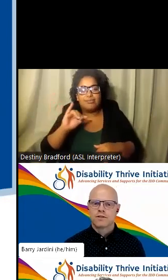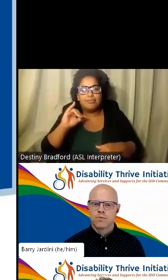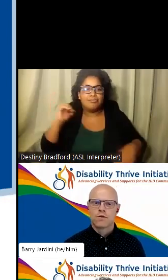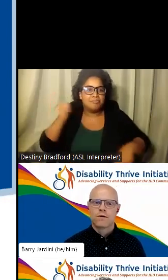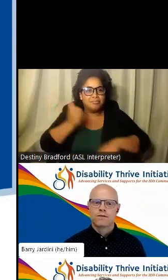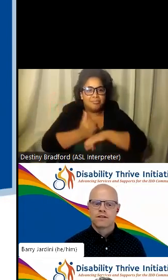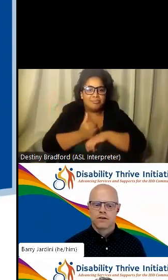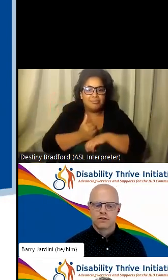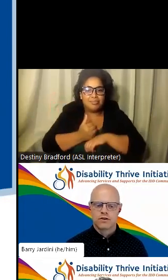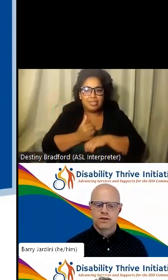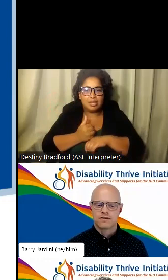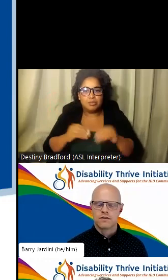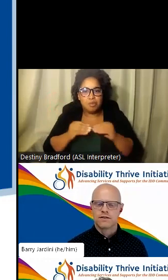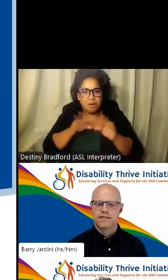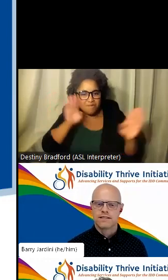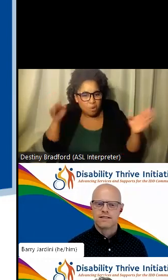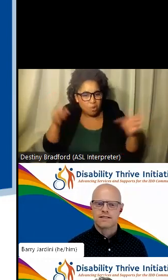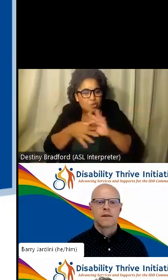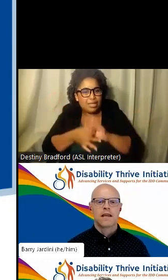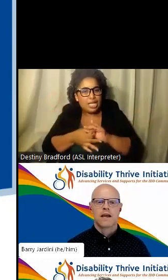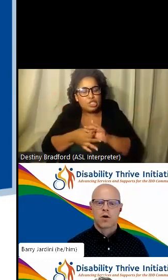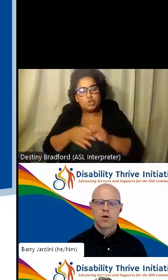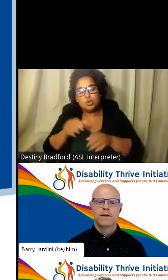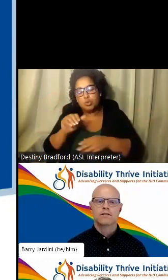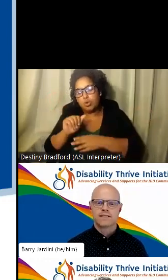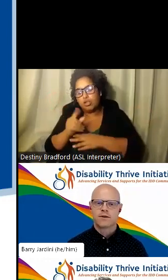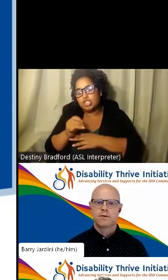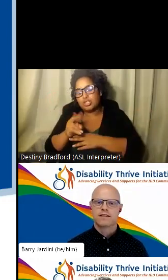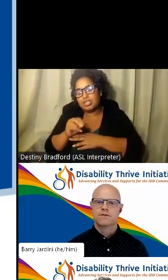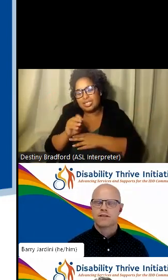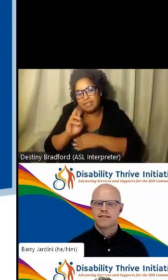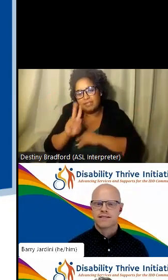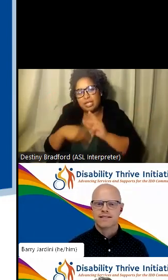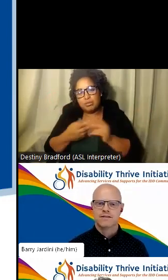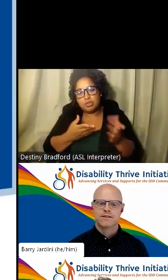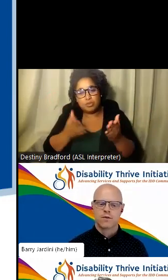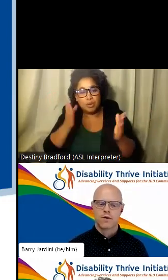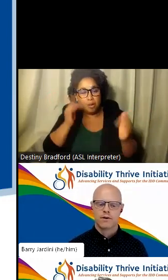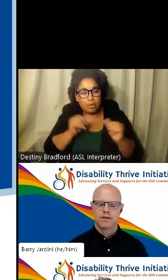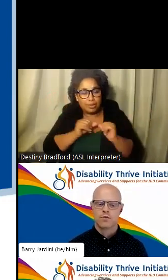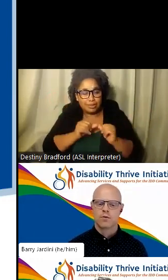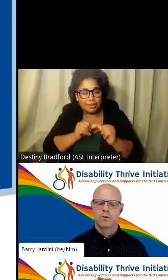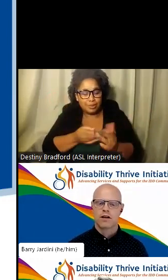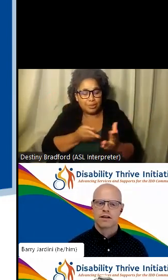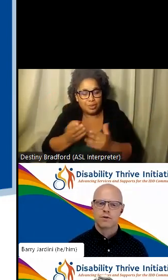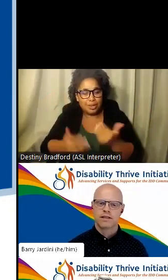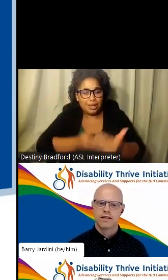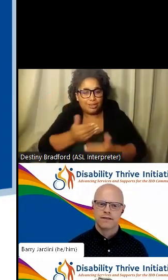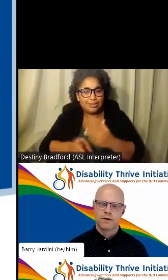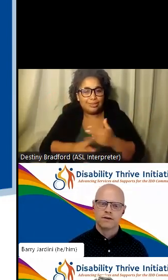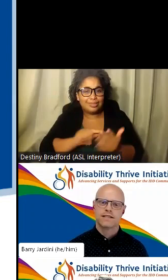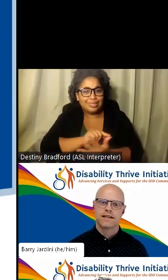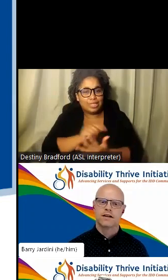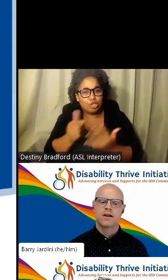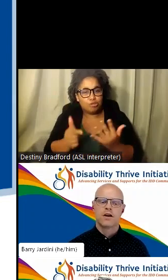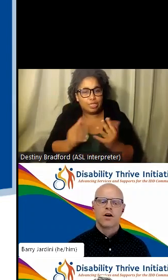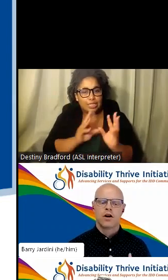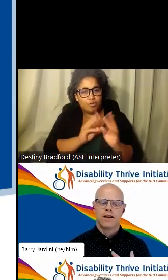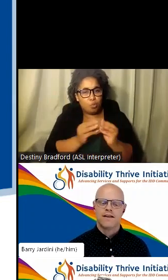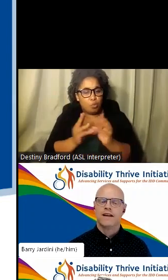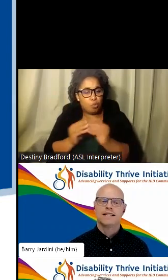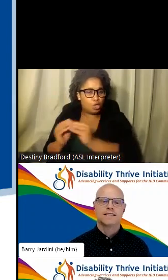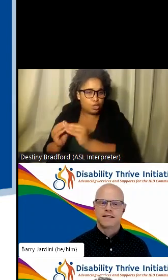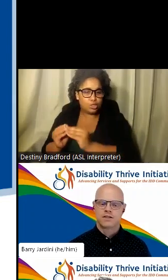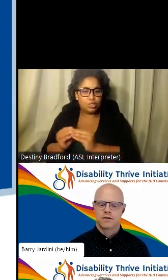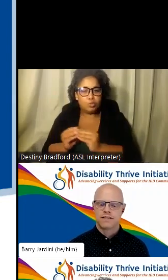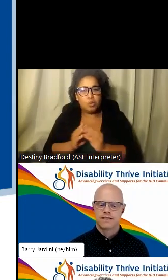was, of course, more focused on alternative services. And we're hoping you'll stick with us through this next series of webinars where we're talking really and focusing